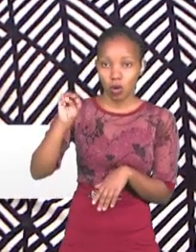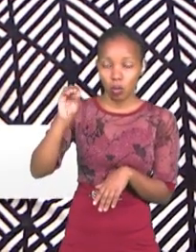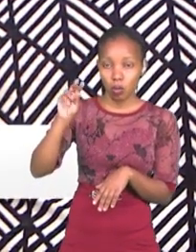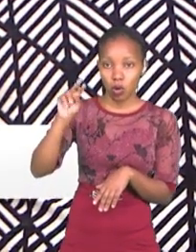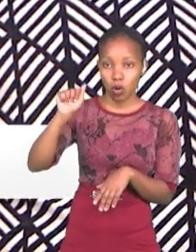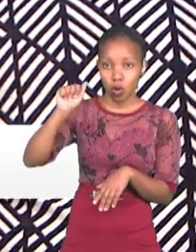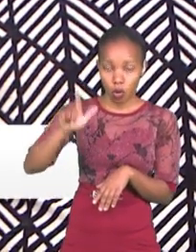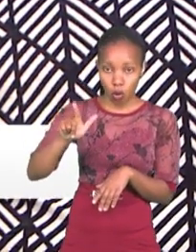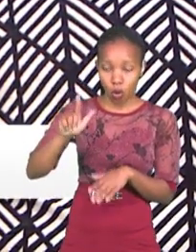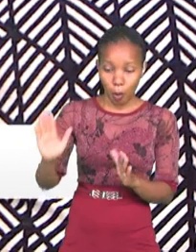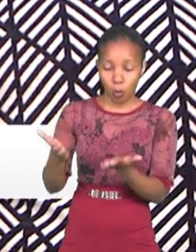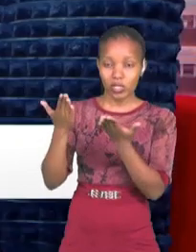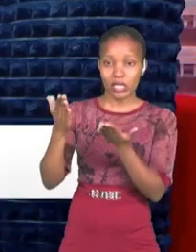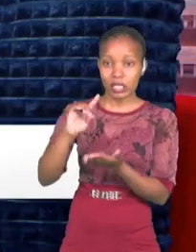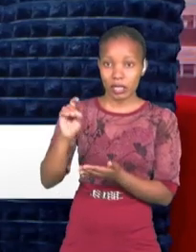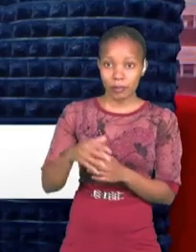these kids? If